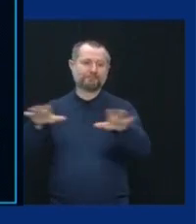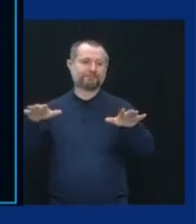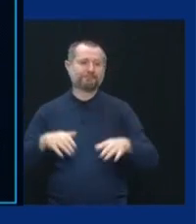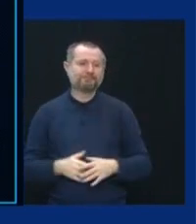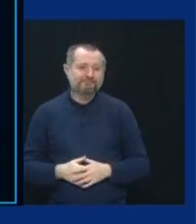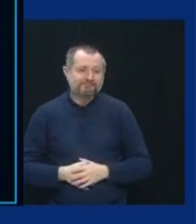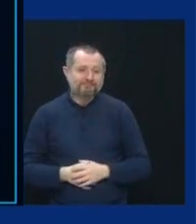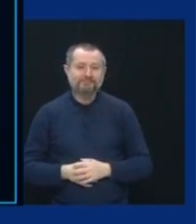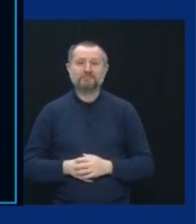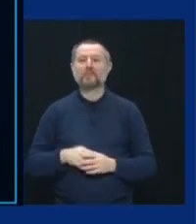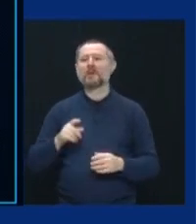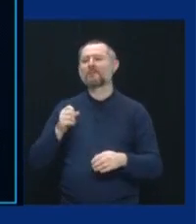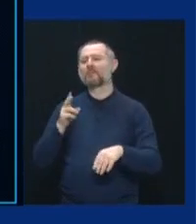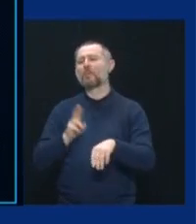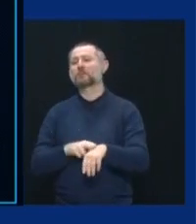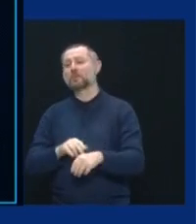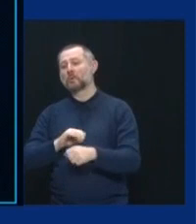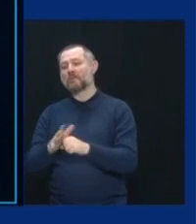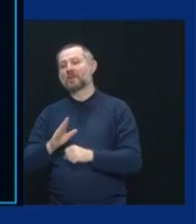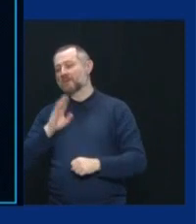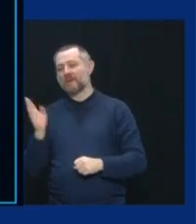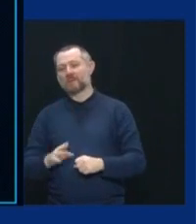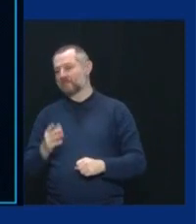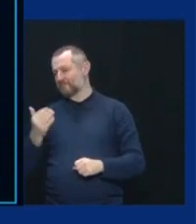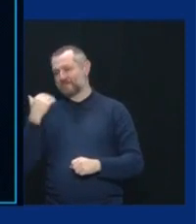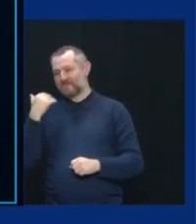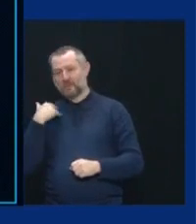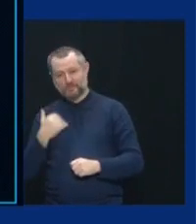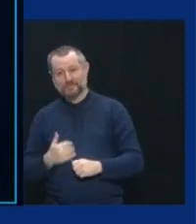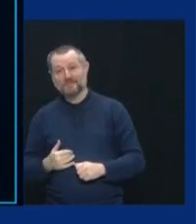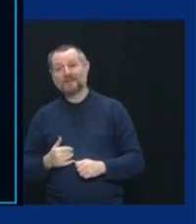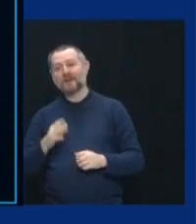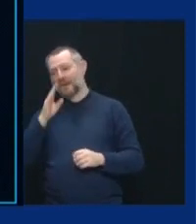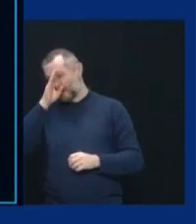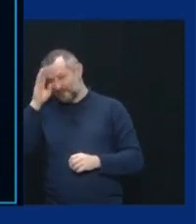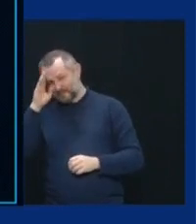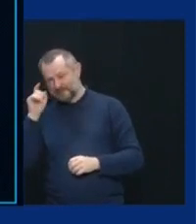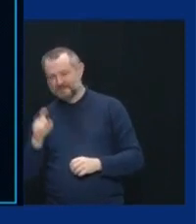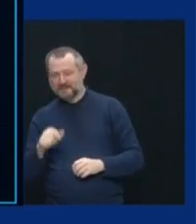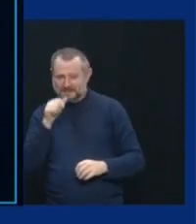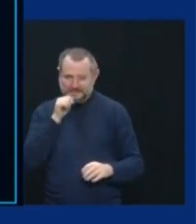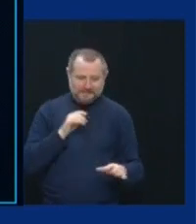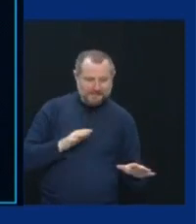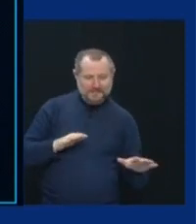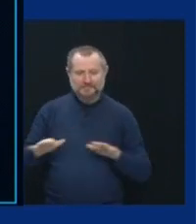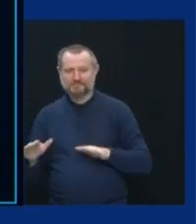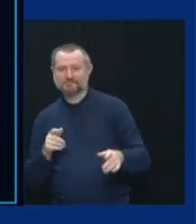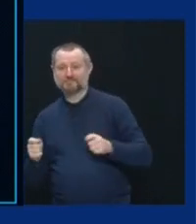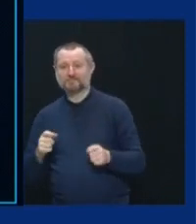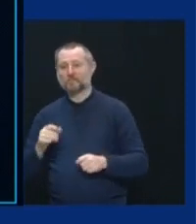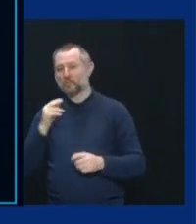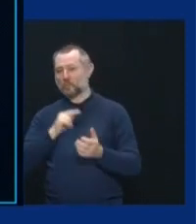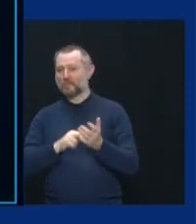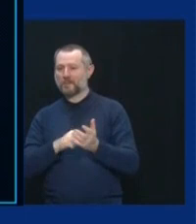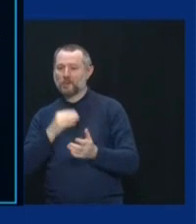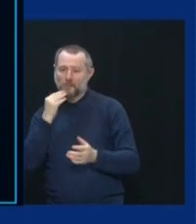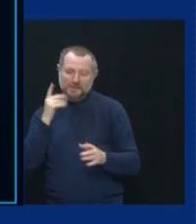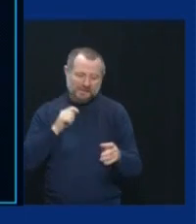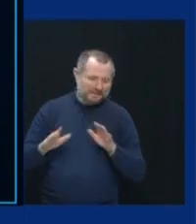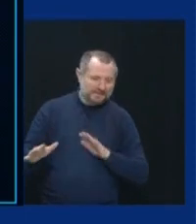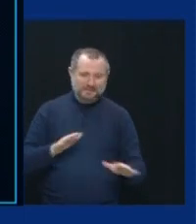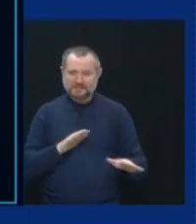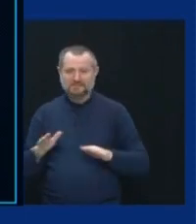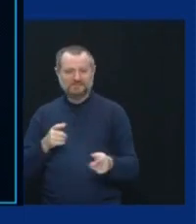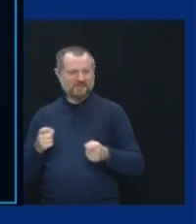never seen before. And yes, hospitals had to deal with something they never had seen before. And yes, nursing homes had to deal with something they had never seen